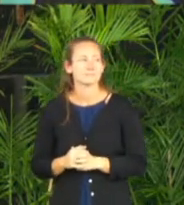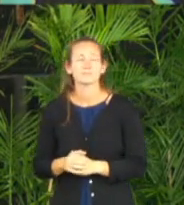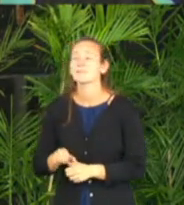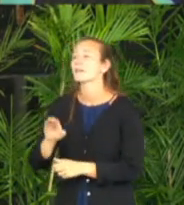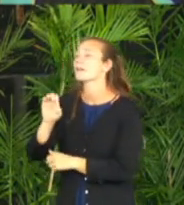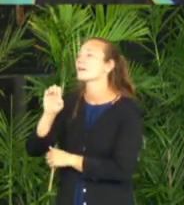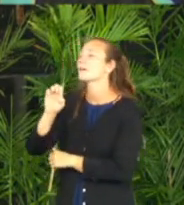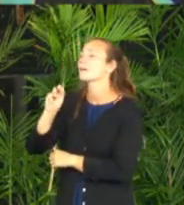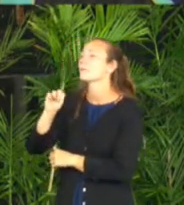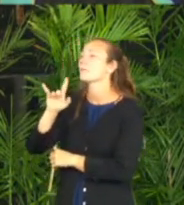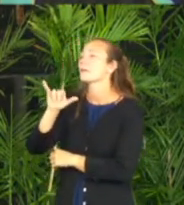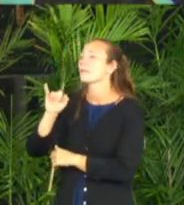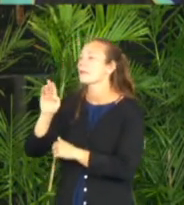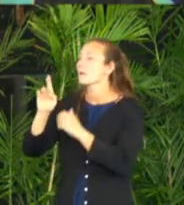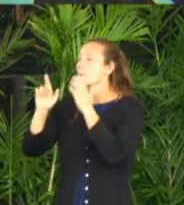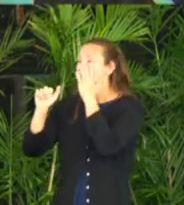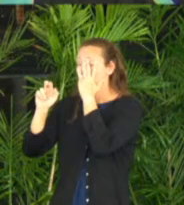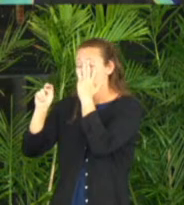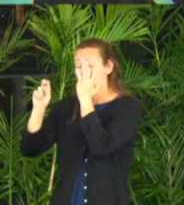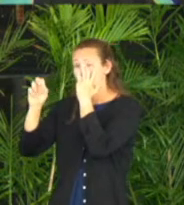Emily Brannon,